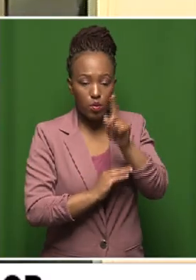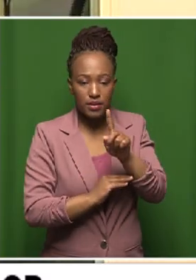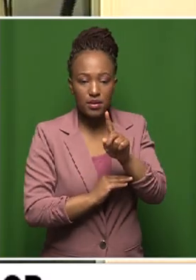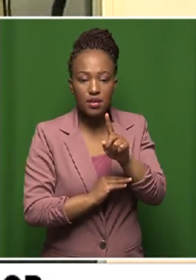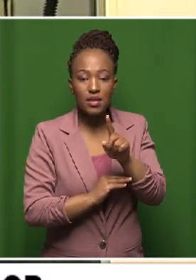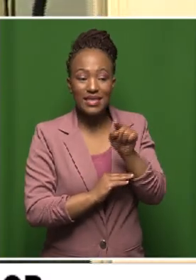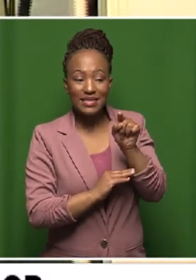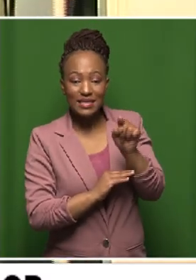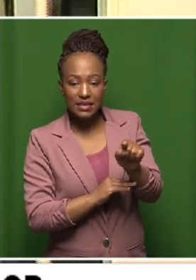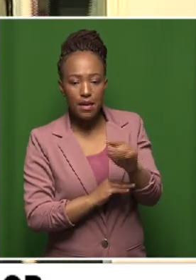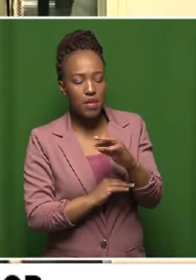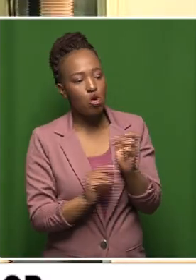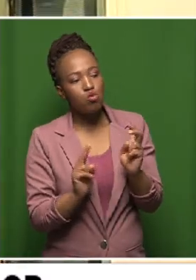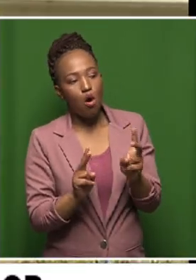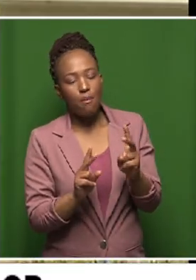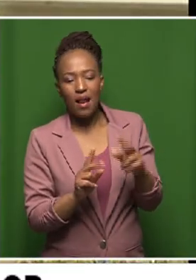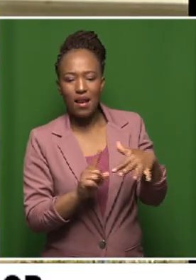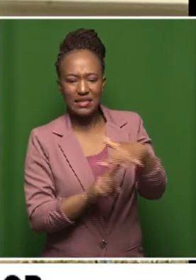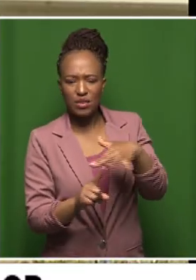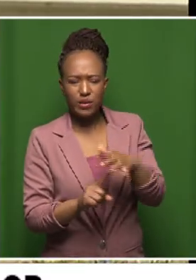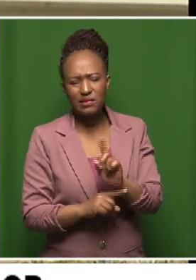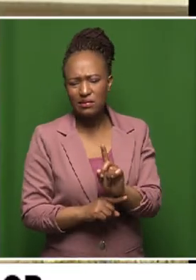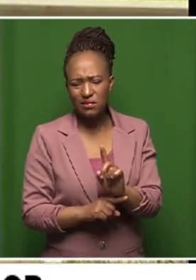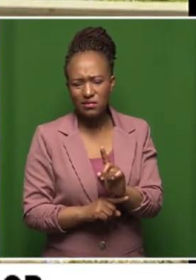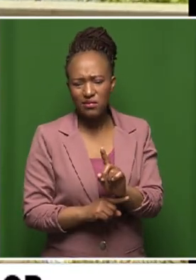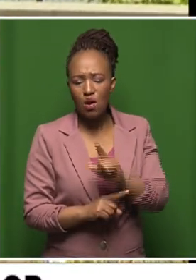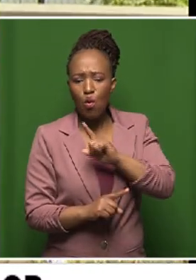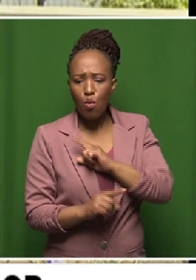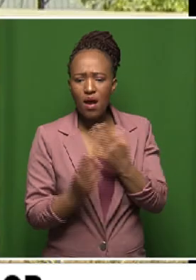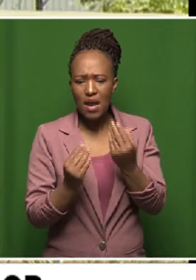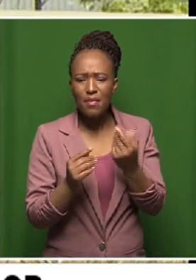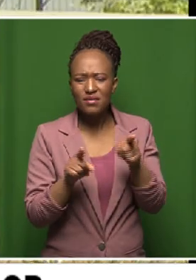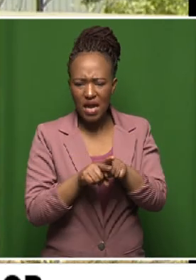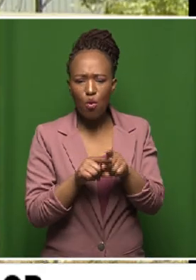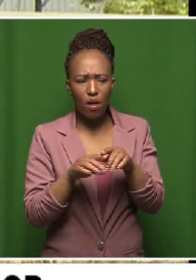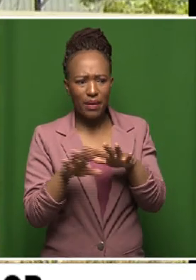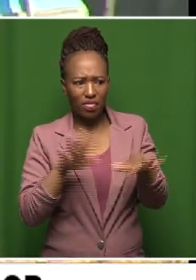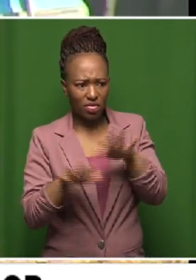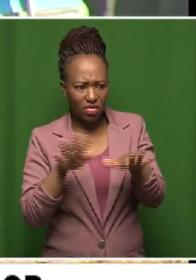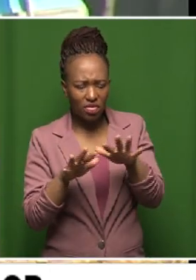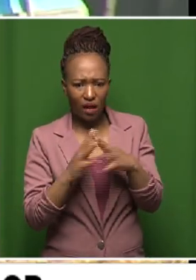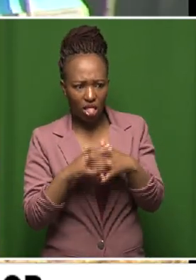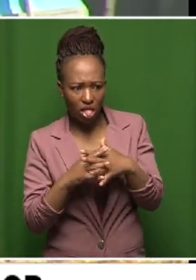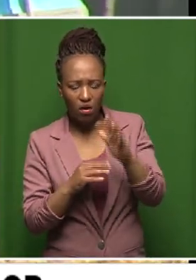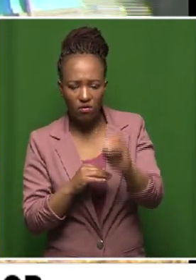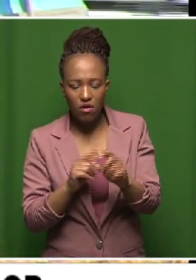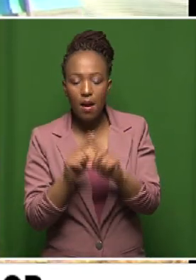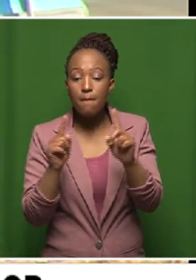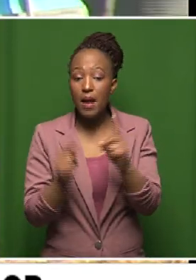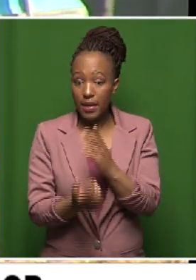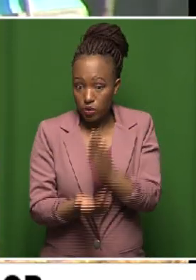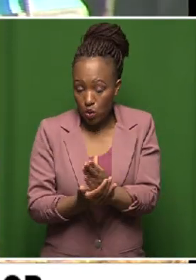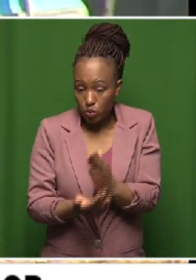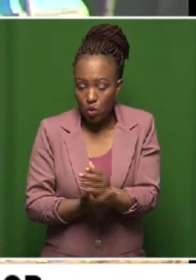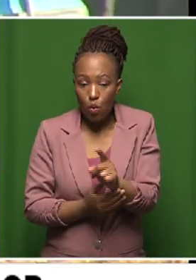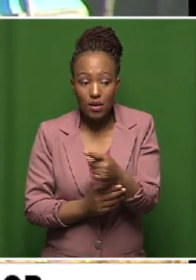totally unusual circumstances that we have at the moment, and the numbers are going to be all over the place. But without a doubt,